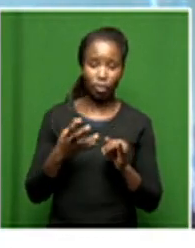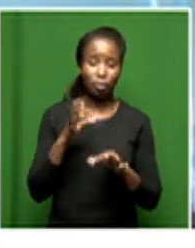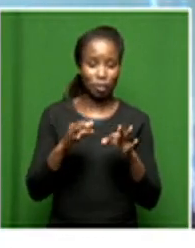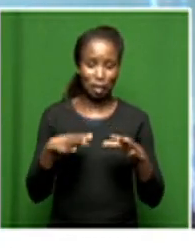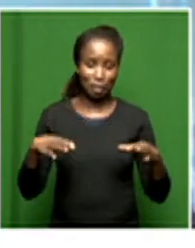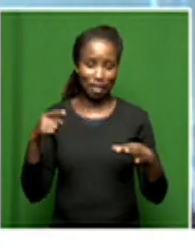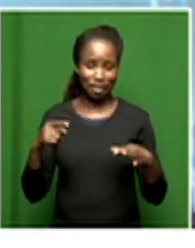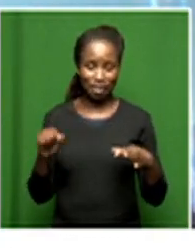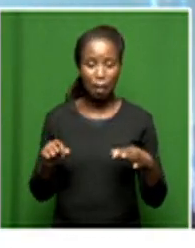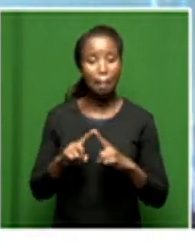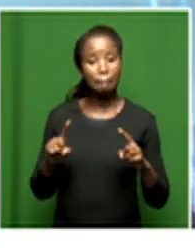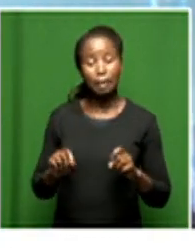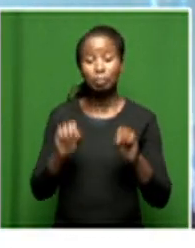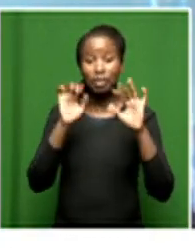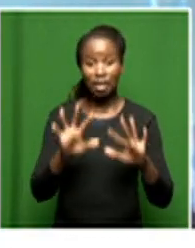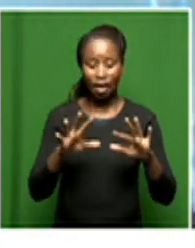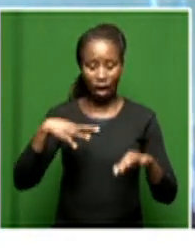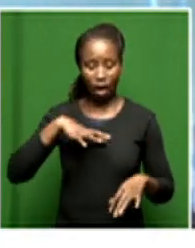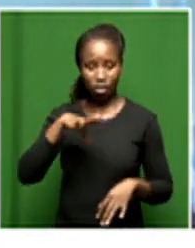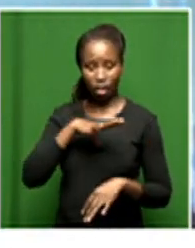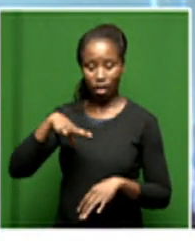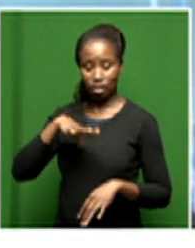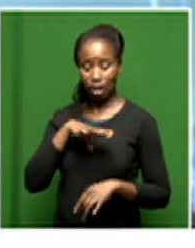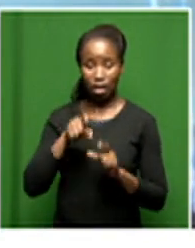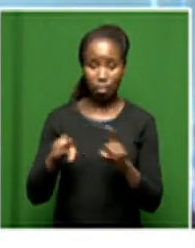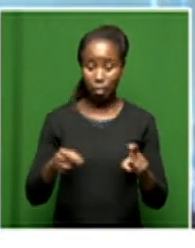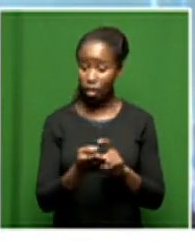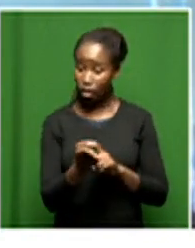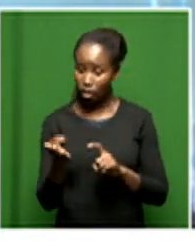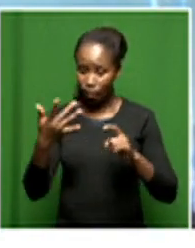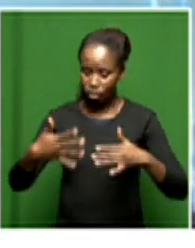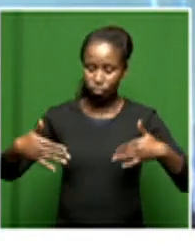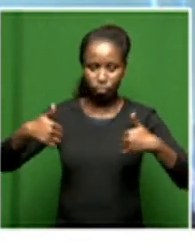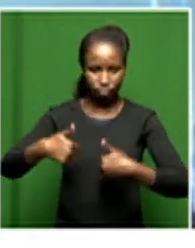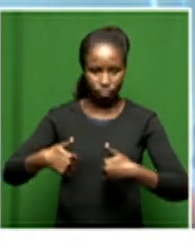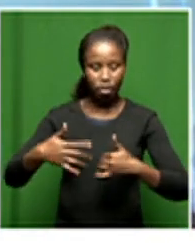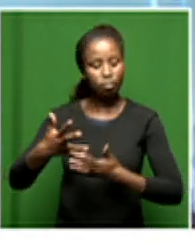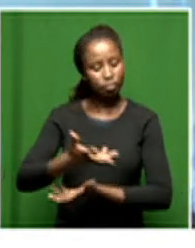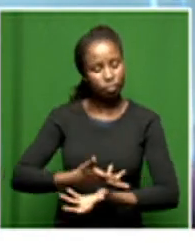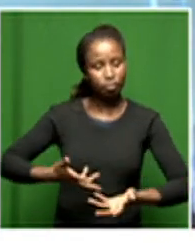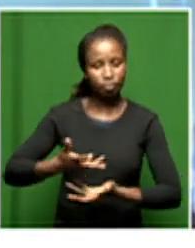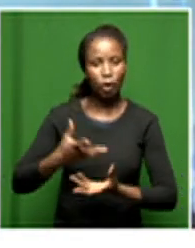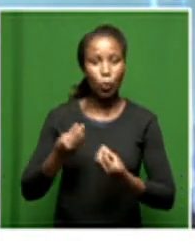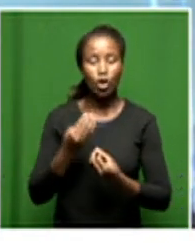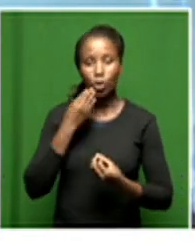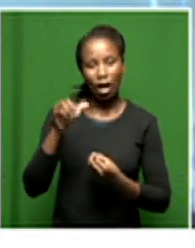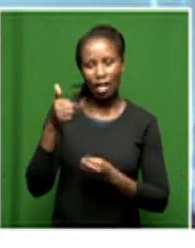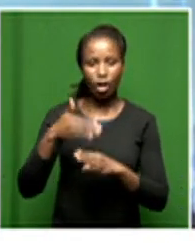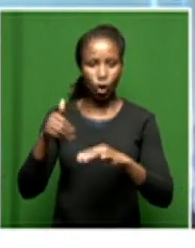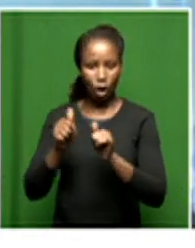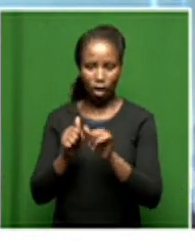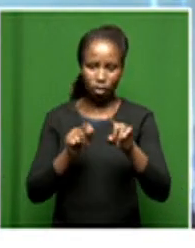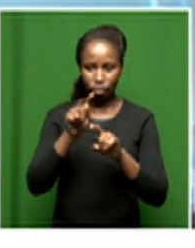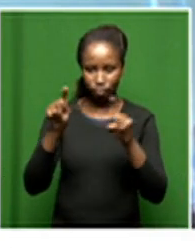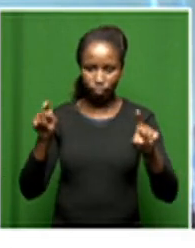Now, those 10 councillors, they came together with some of their other colleagues who defected